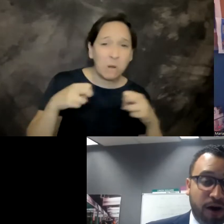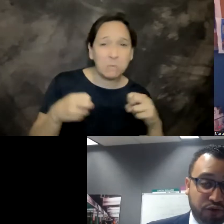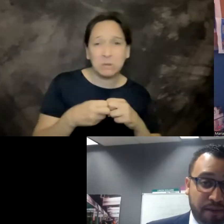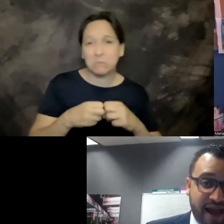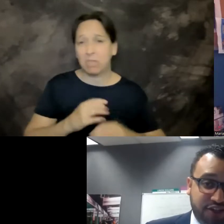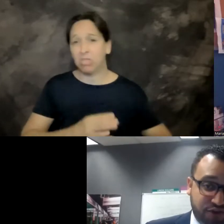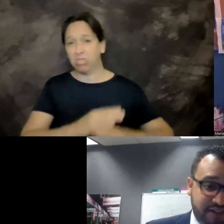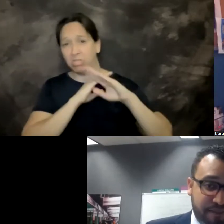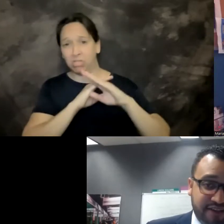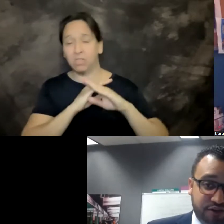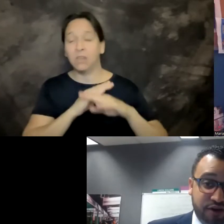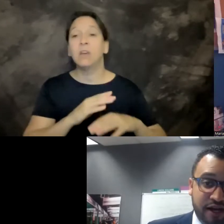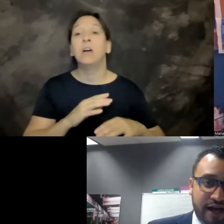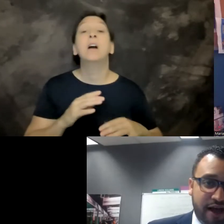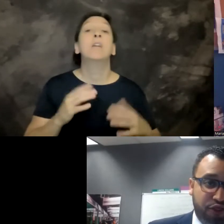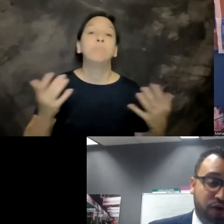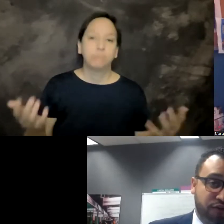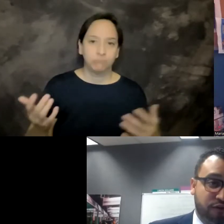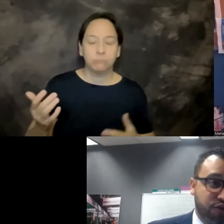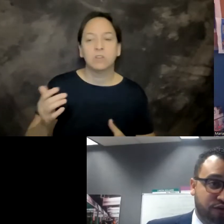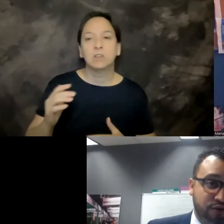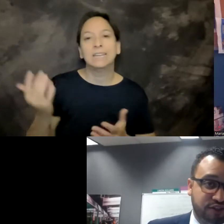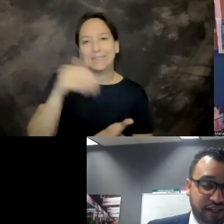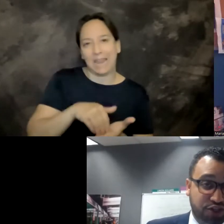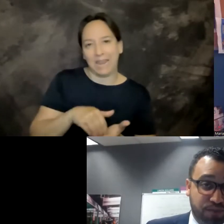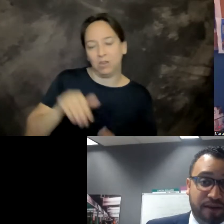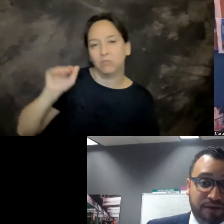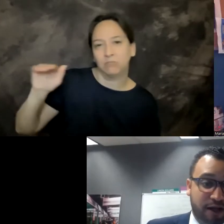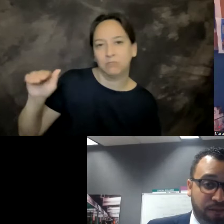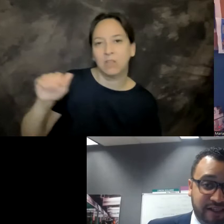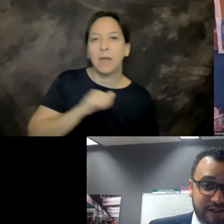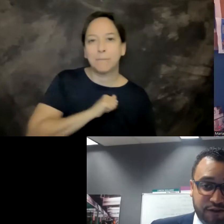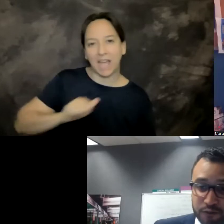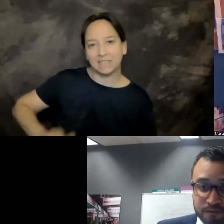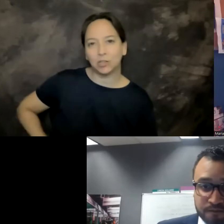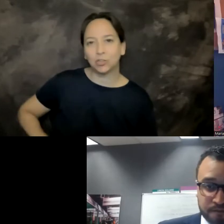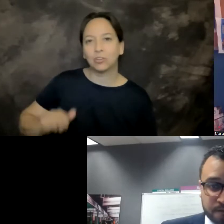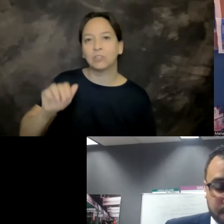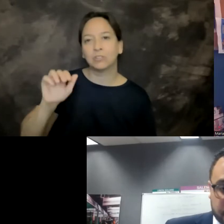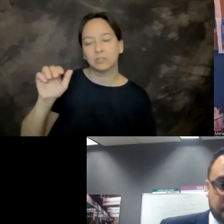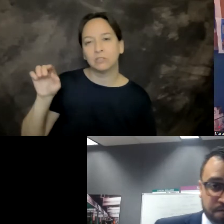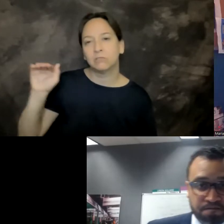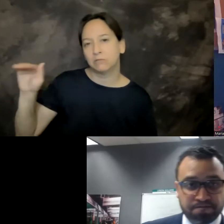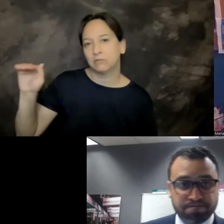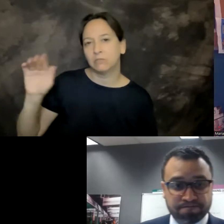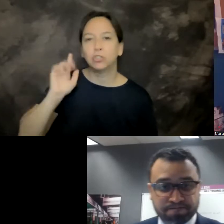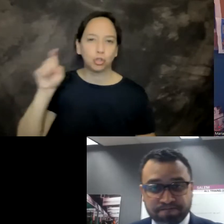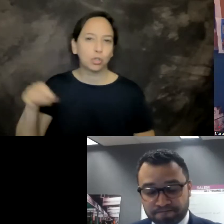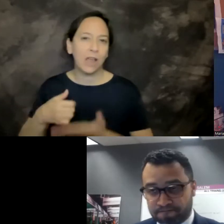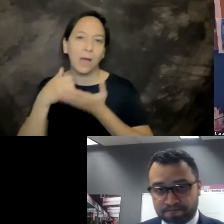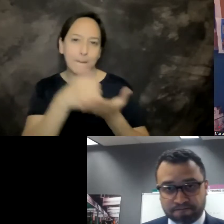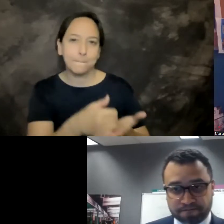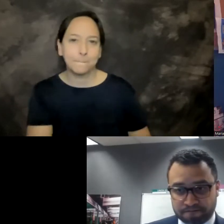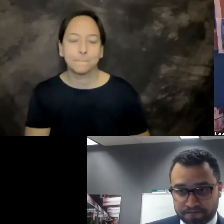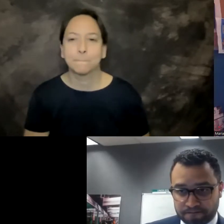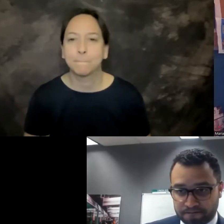go up to an transit ambassador throughout the diversion routes, and they should be able to help and assist you. Thank you. And we